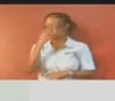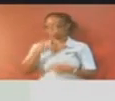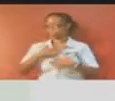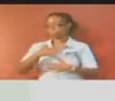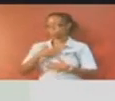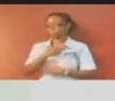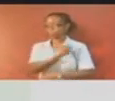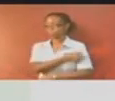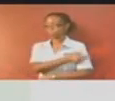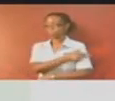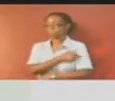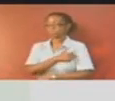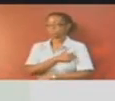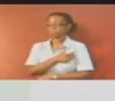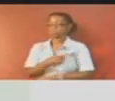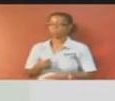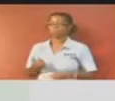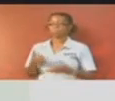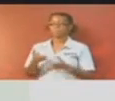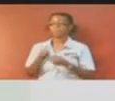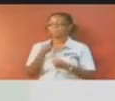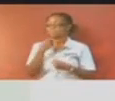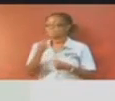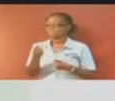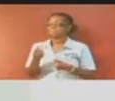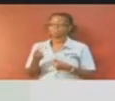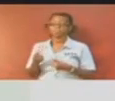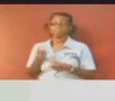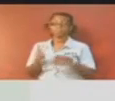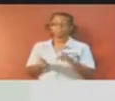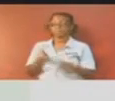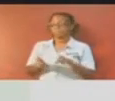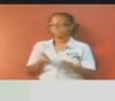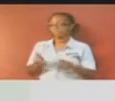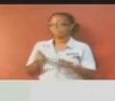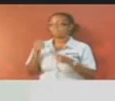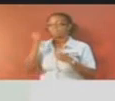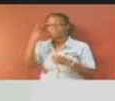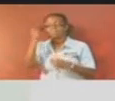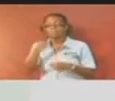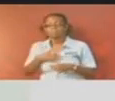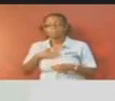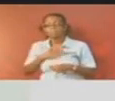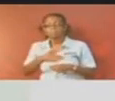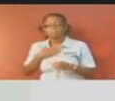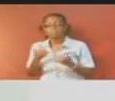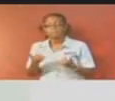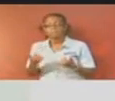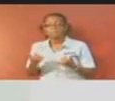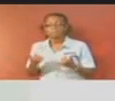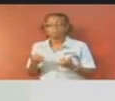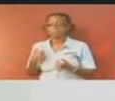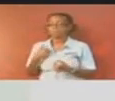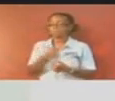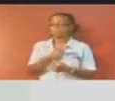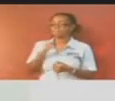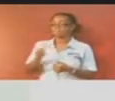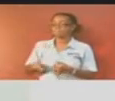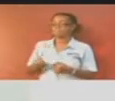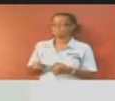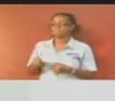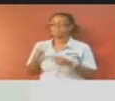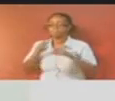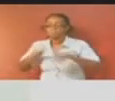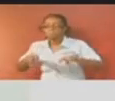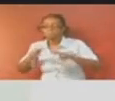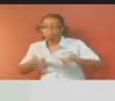to the population that at this point in time, we need to look at the overall capacity